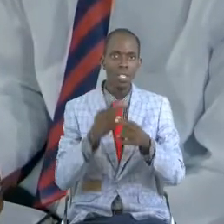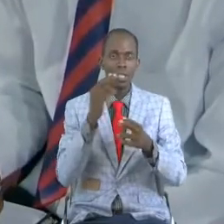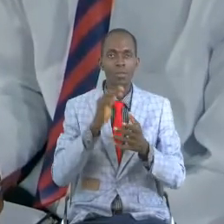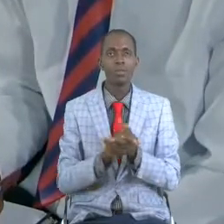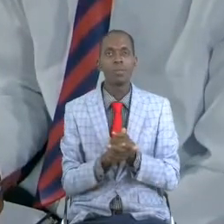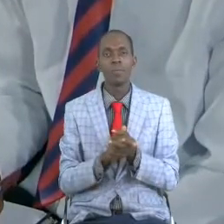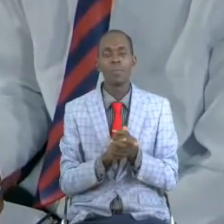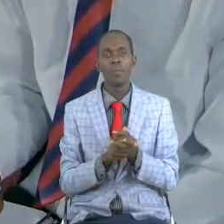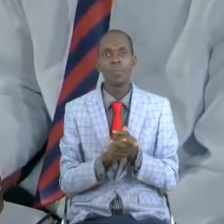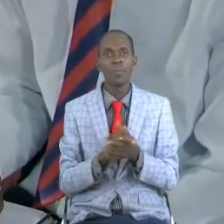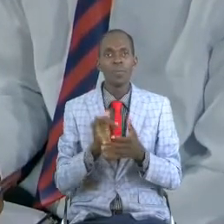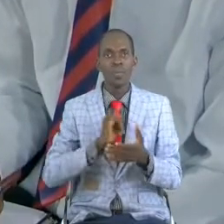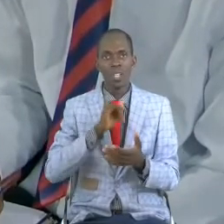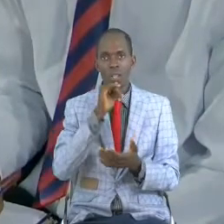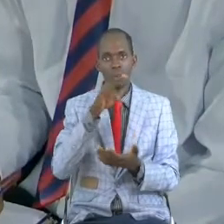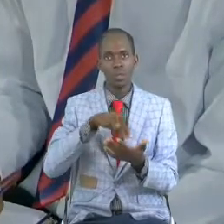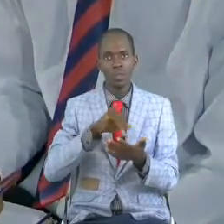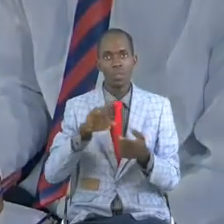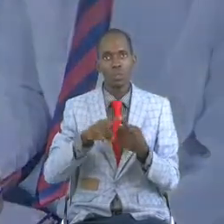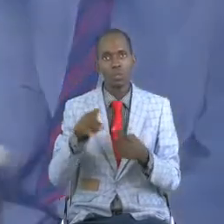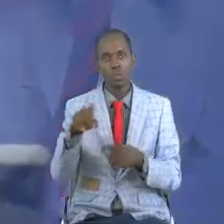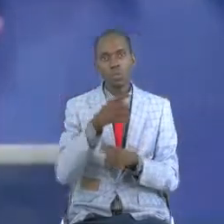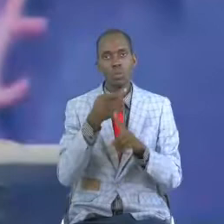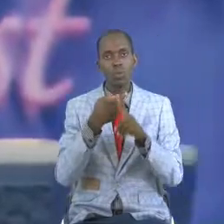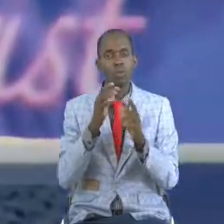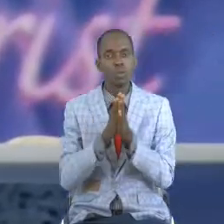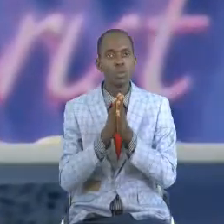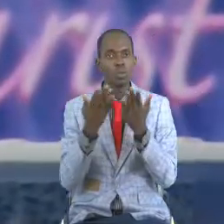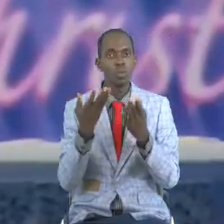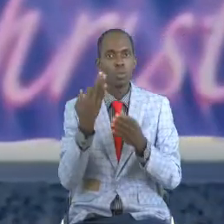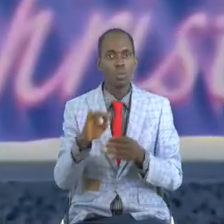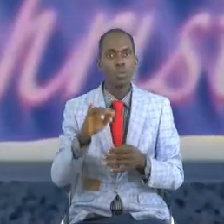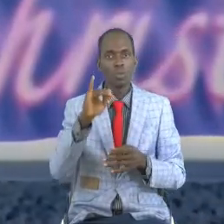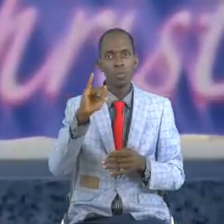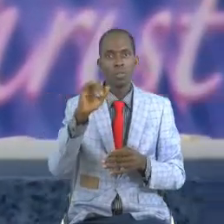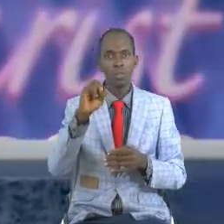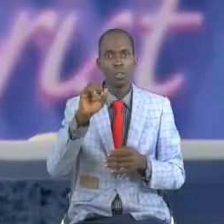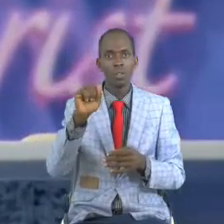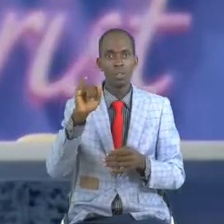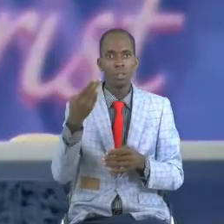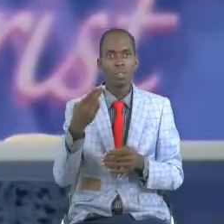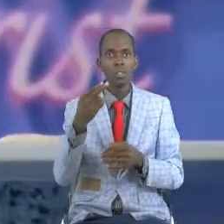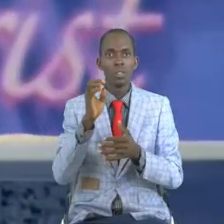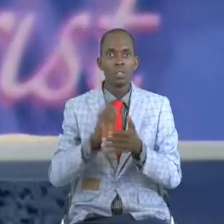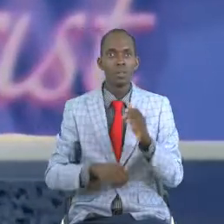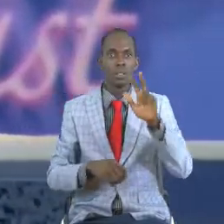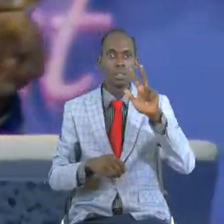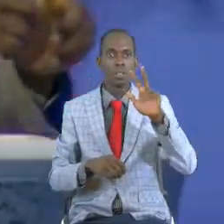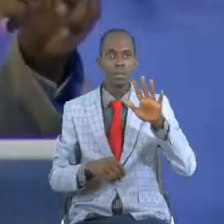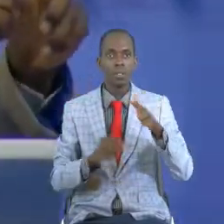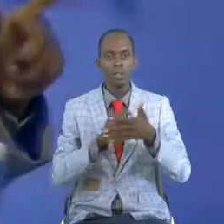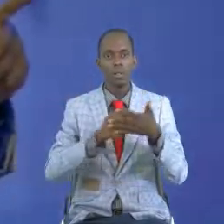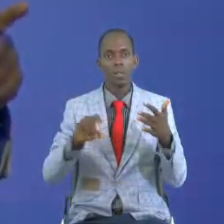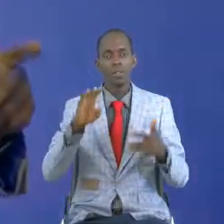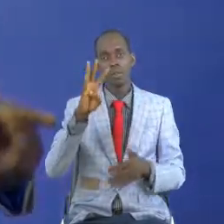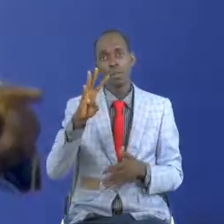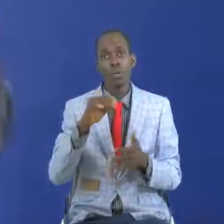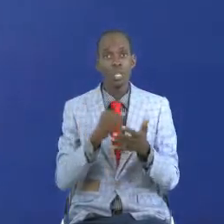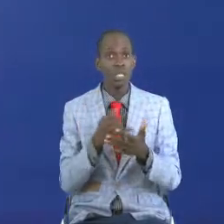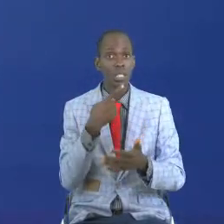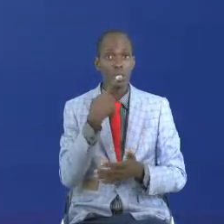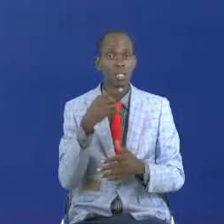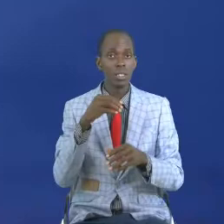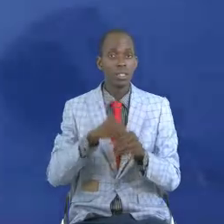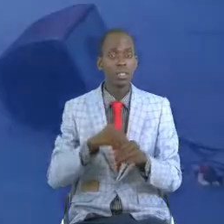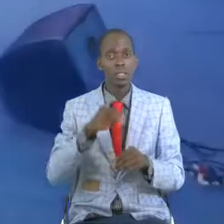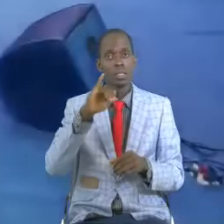to you from isaiah chapter 35 and we're reading from verse 4 it says it was supposed to say